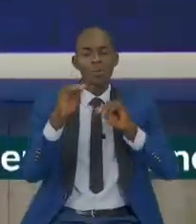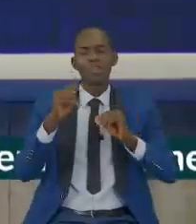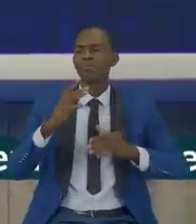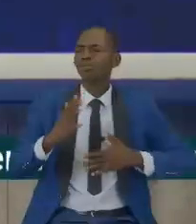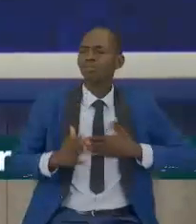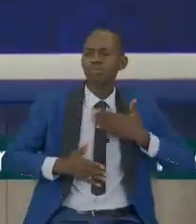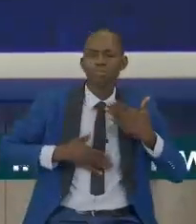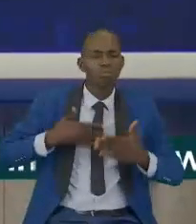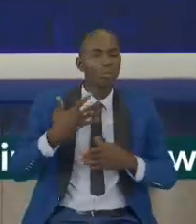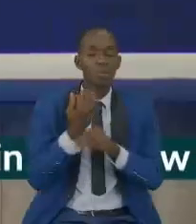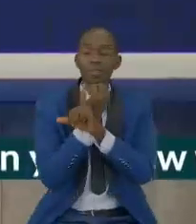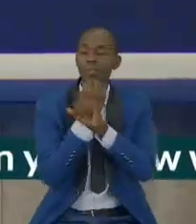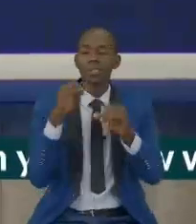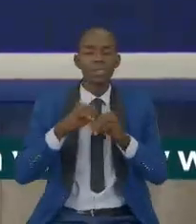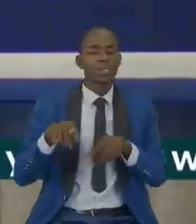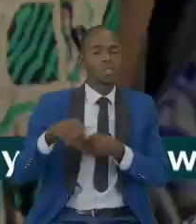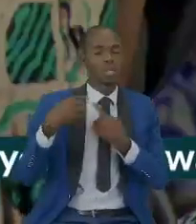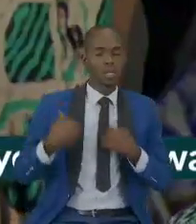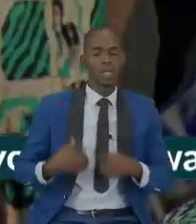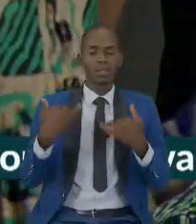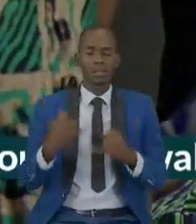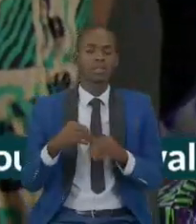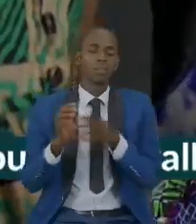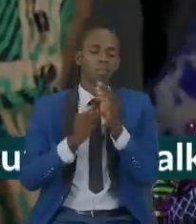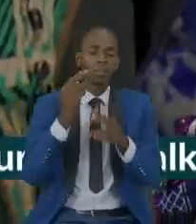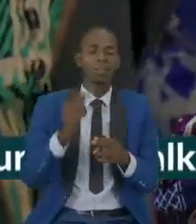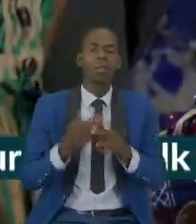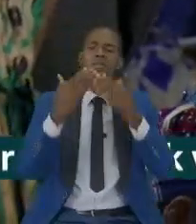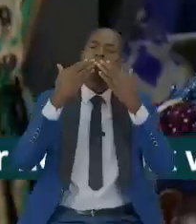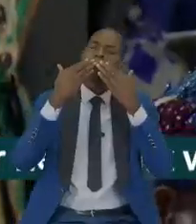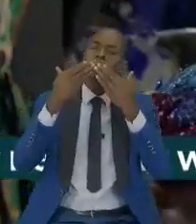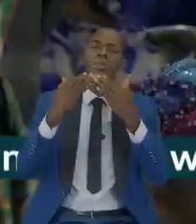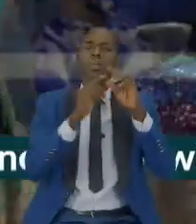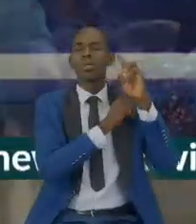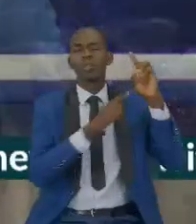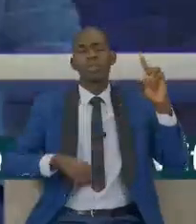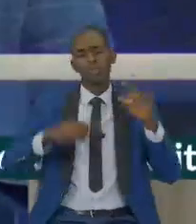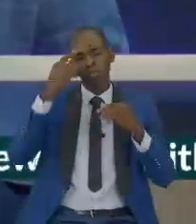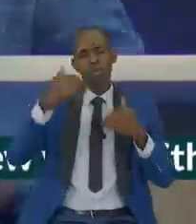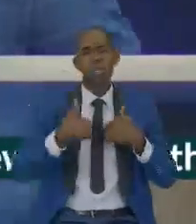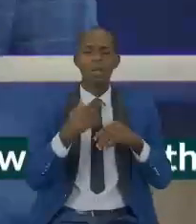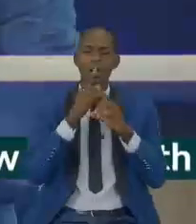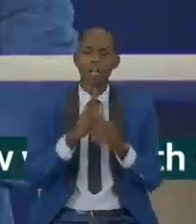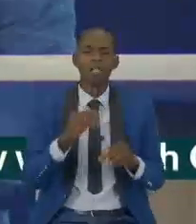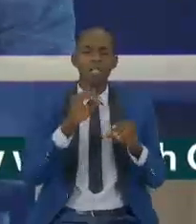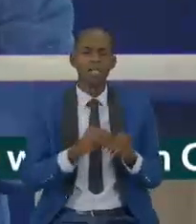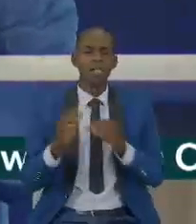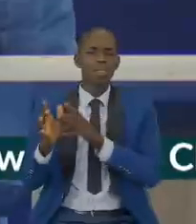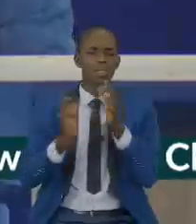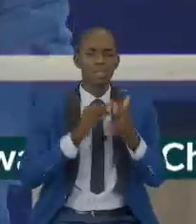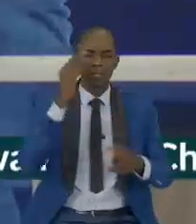salvation in every heart right now in Jesus' name. Thank you, Lord, because I know you have answered. In